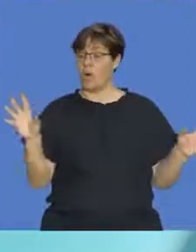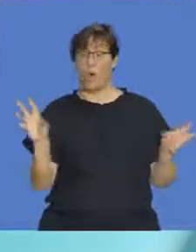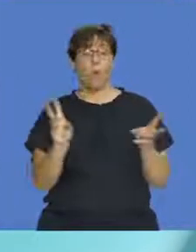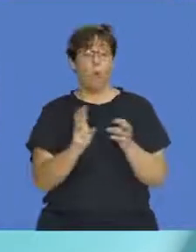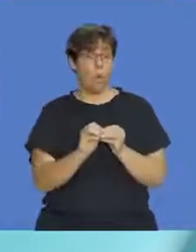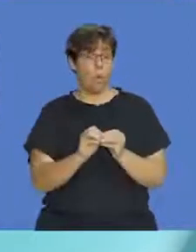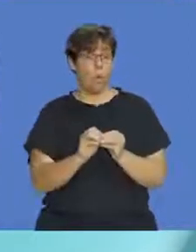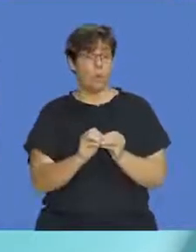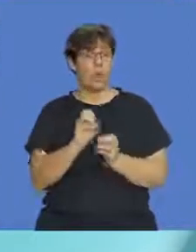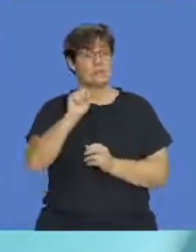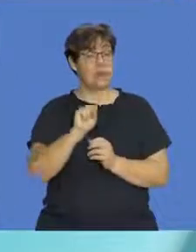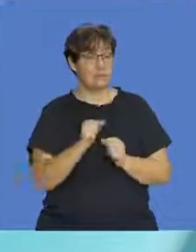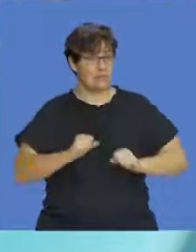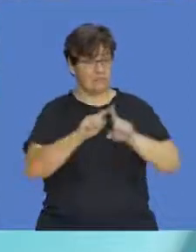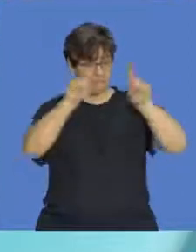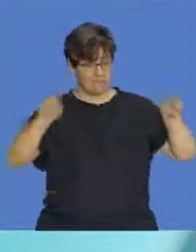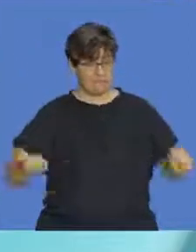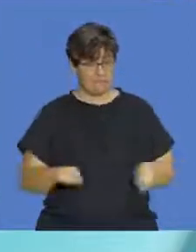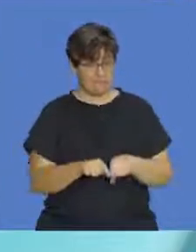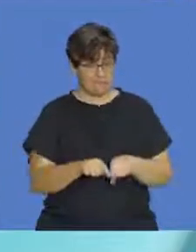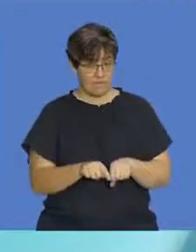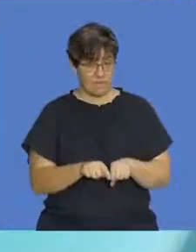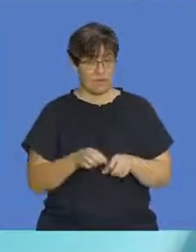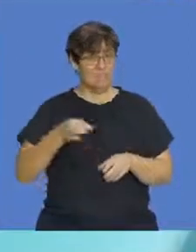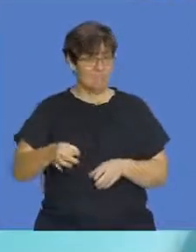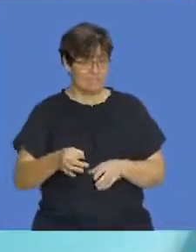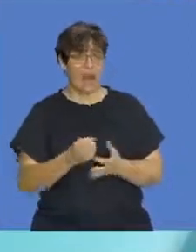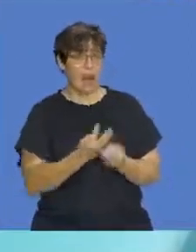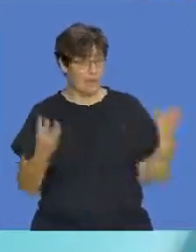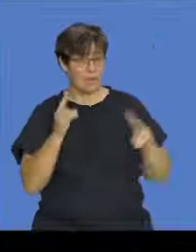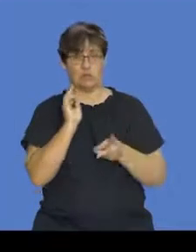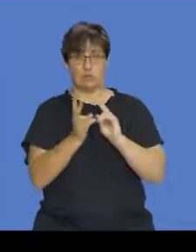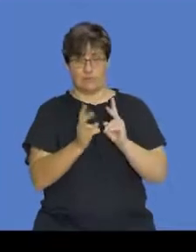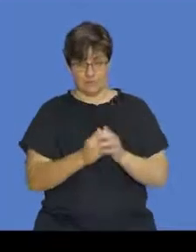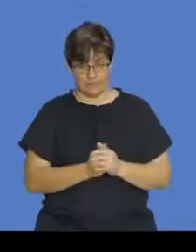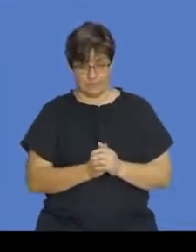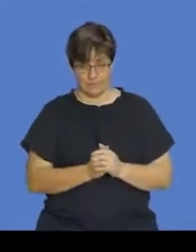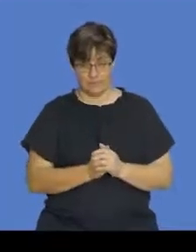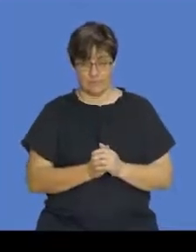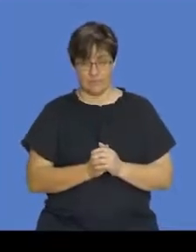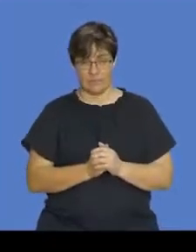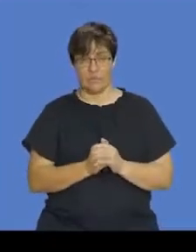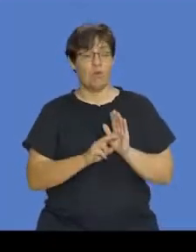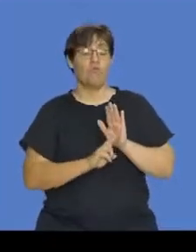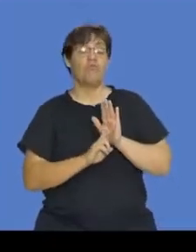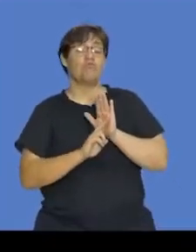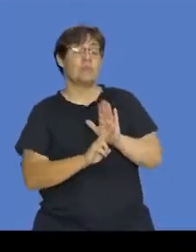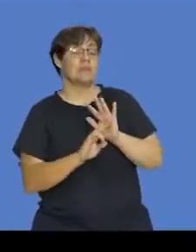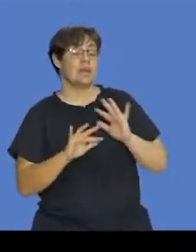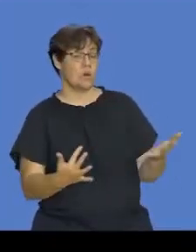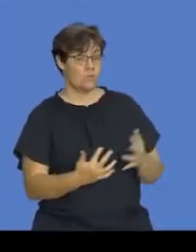elements in the sample space is 12. That's right, there are 12 numbers in the sample space. And we can represent